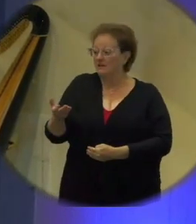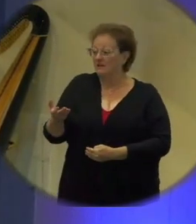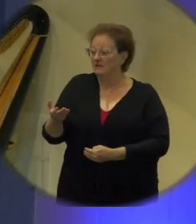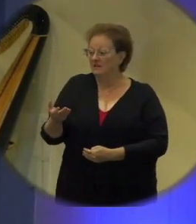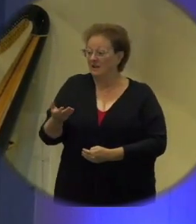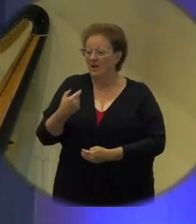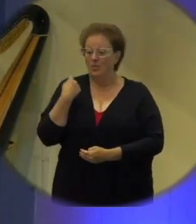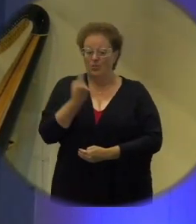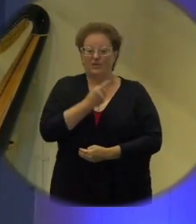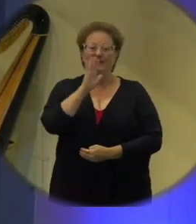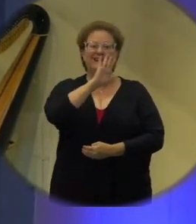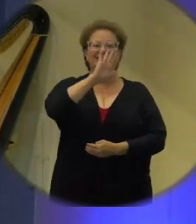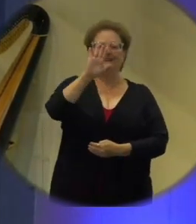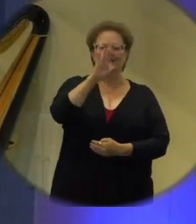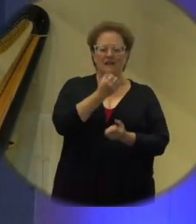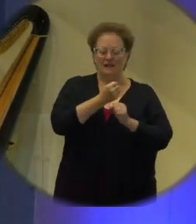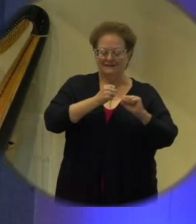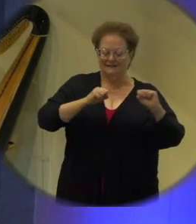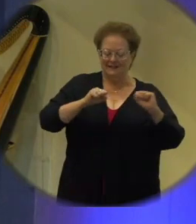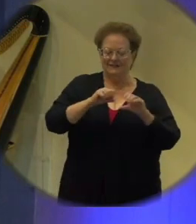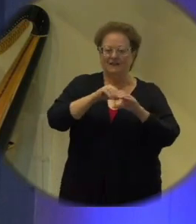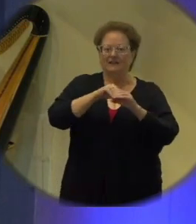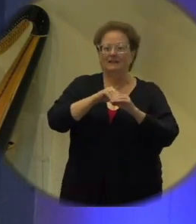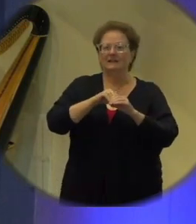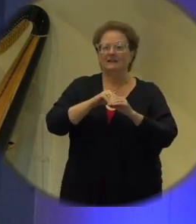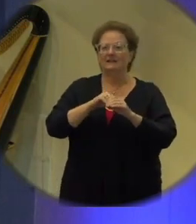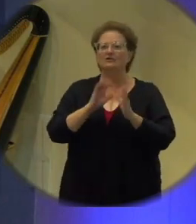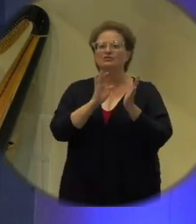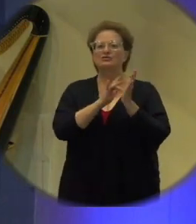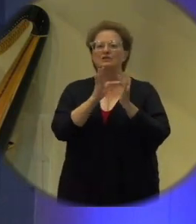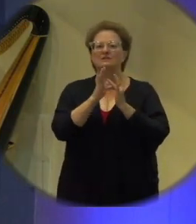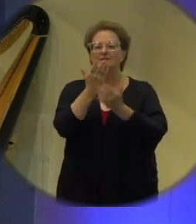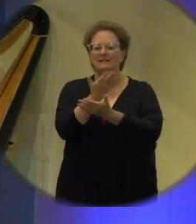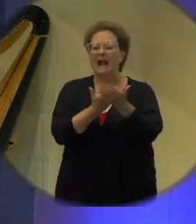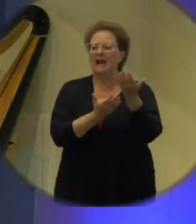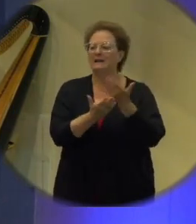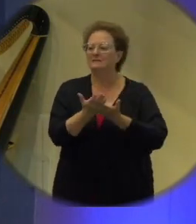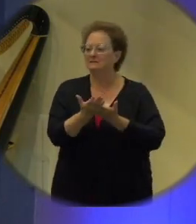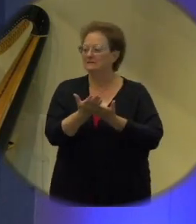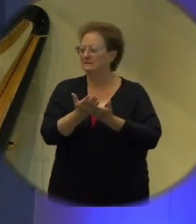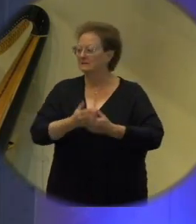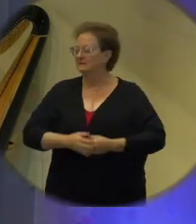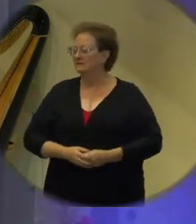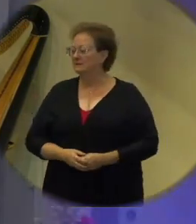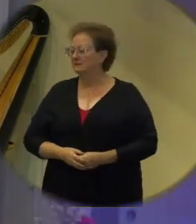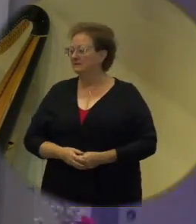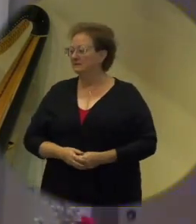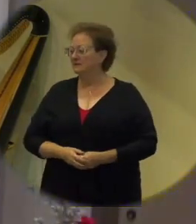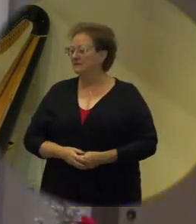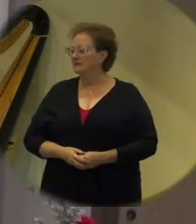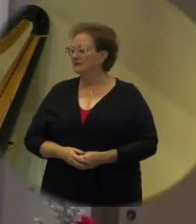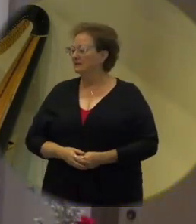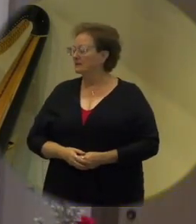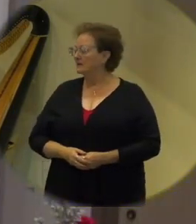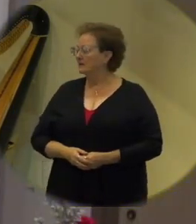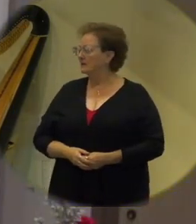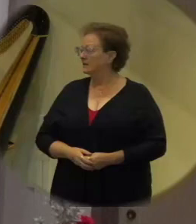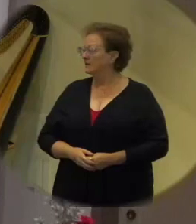are mine. You're safe in my hands. You know, I always love to tell the story